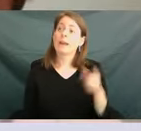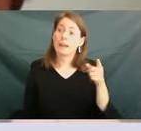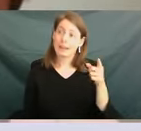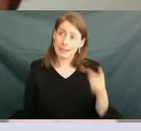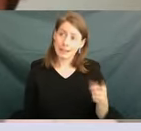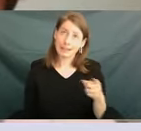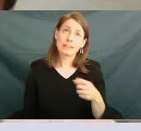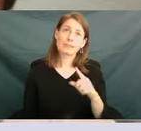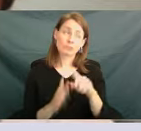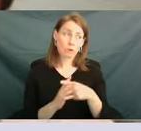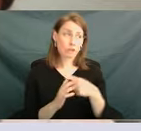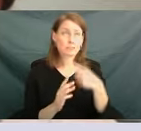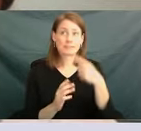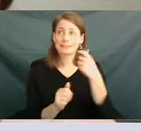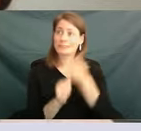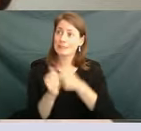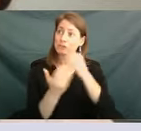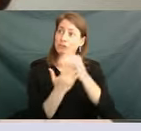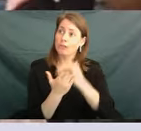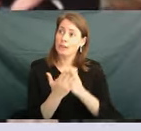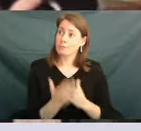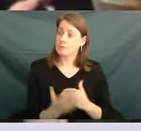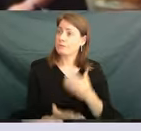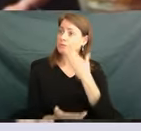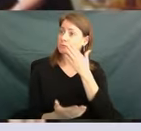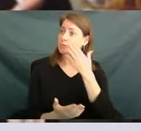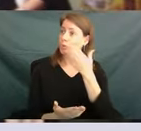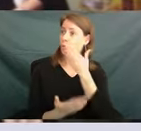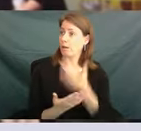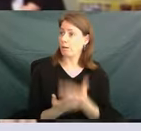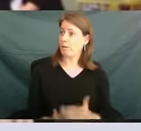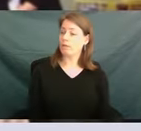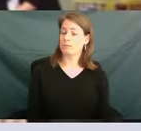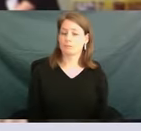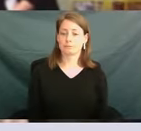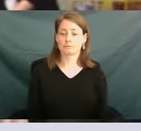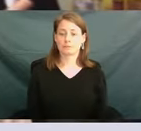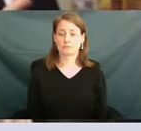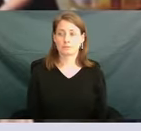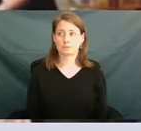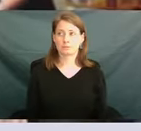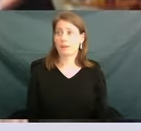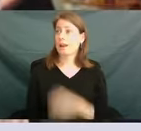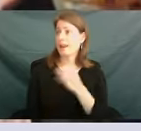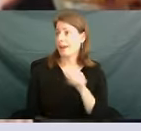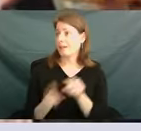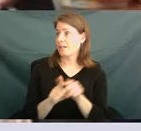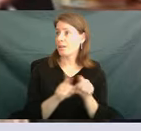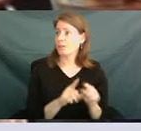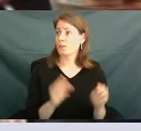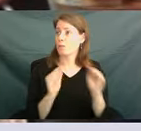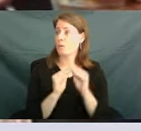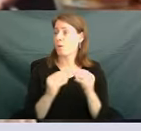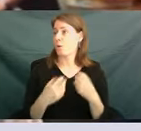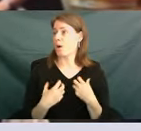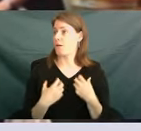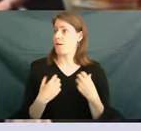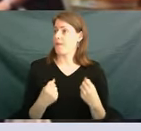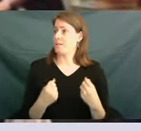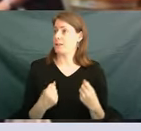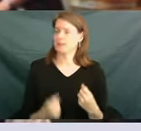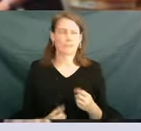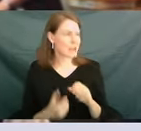Yeah. Right. Okay. He's been more confident in himself. And you can tell that by the way Yeah. that Ben is?